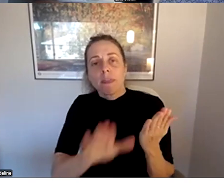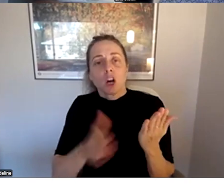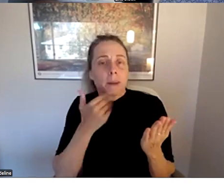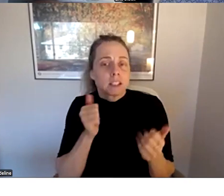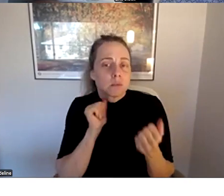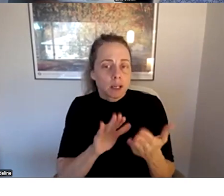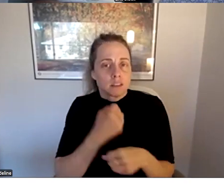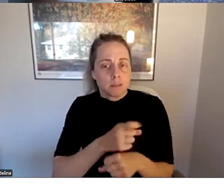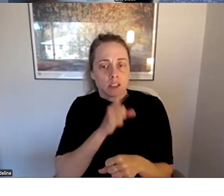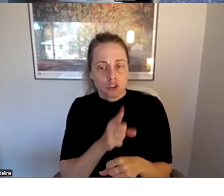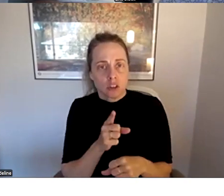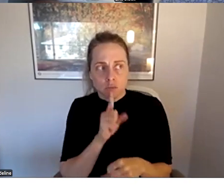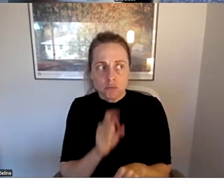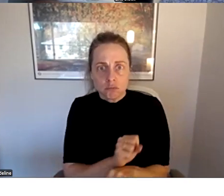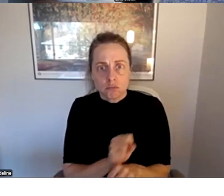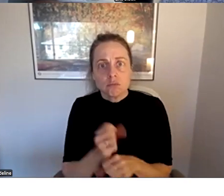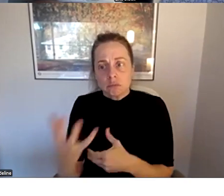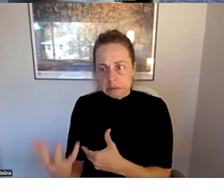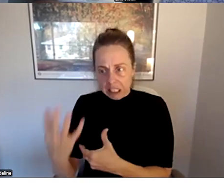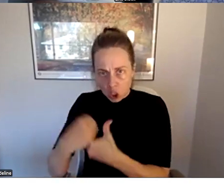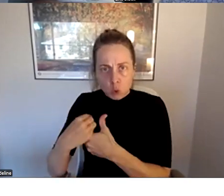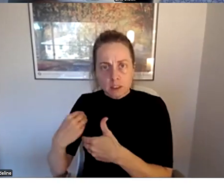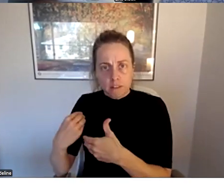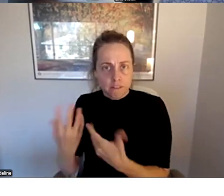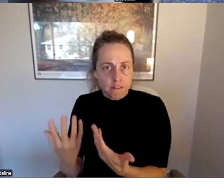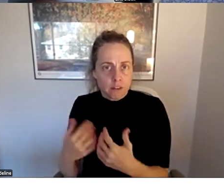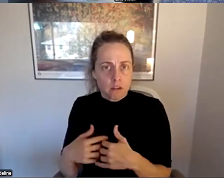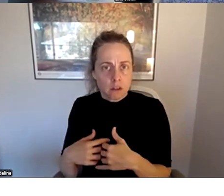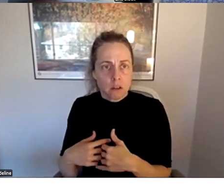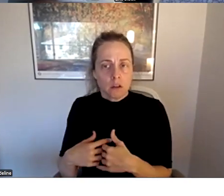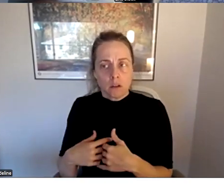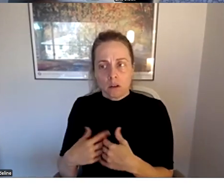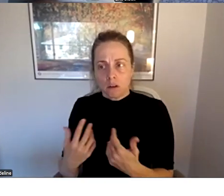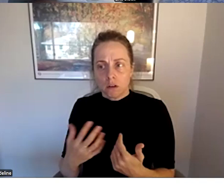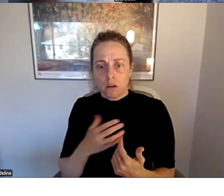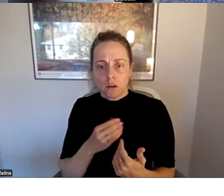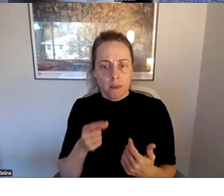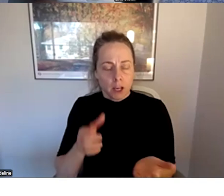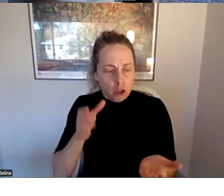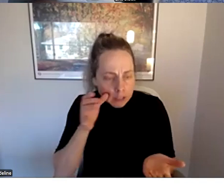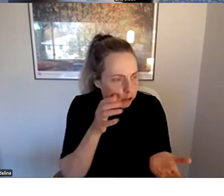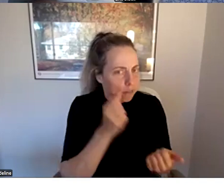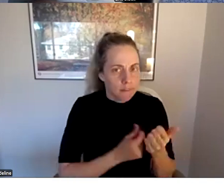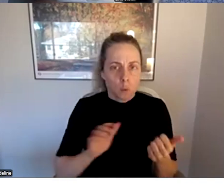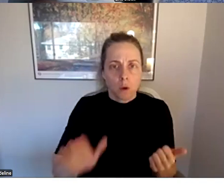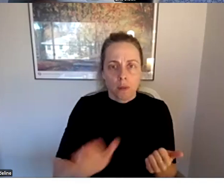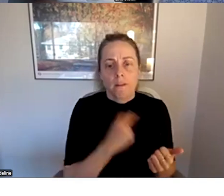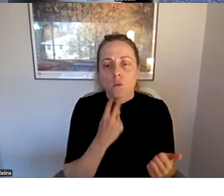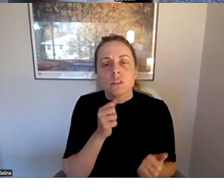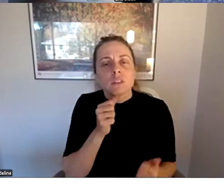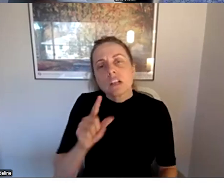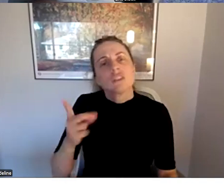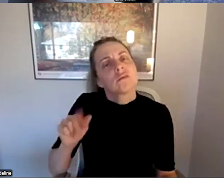sure that they are, you know, inclusive and, you know, that are they're hearing everybody's voices, not just the disability